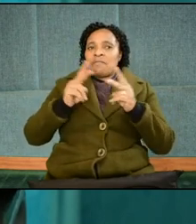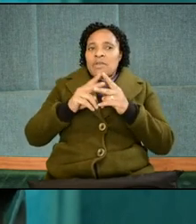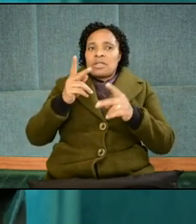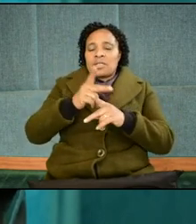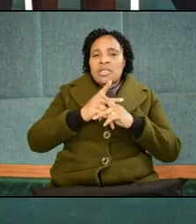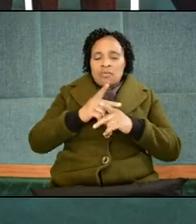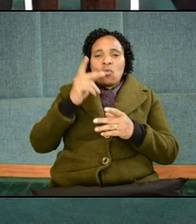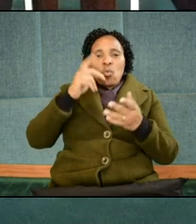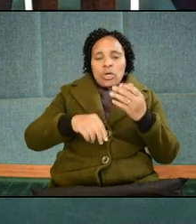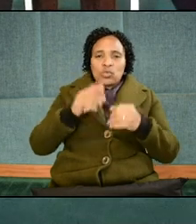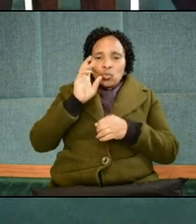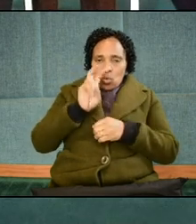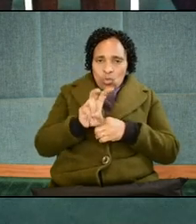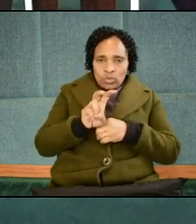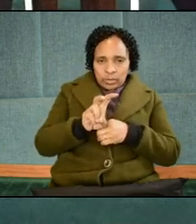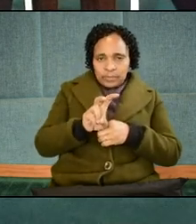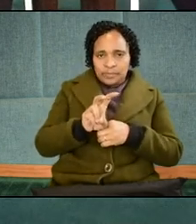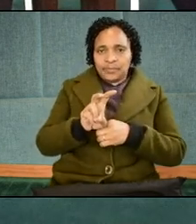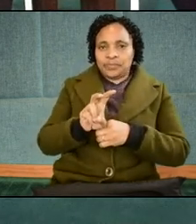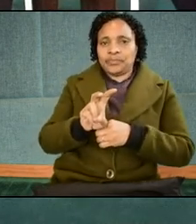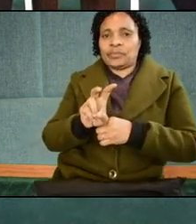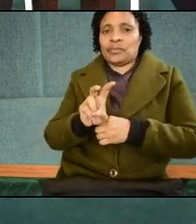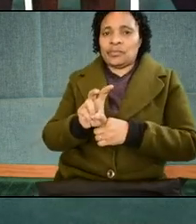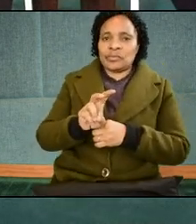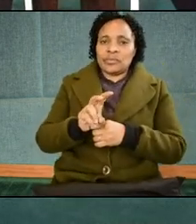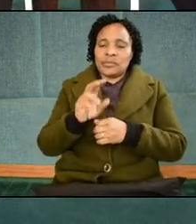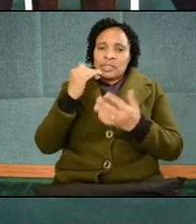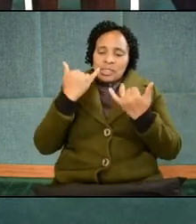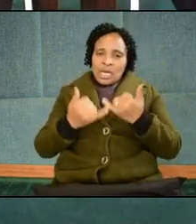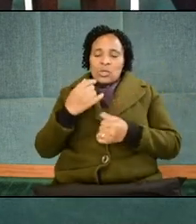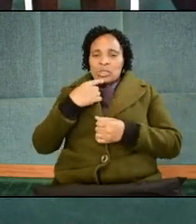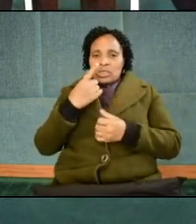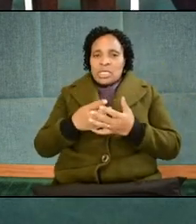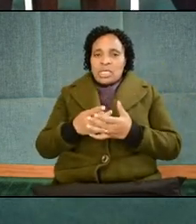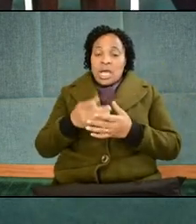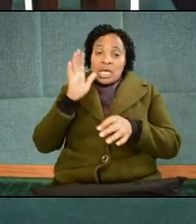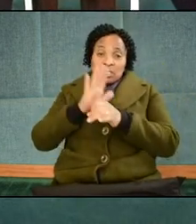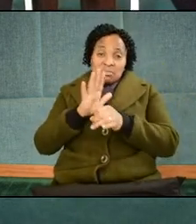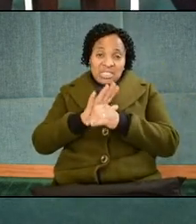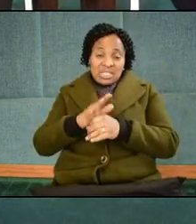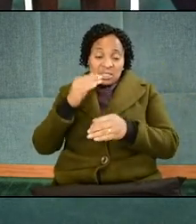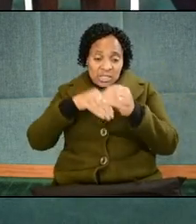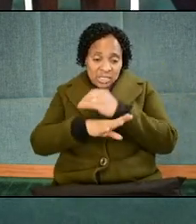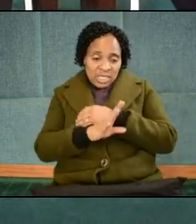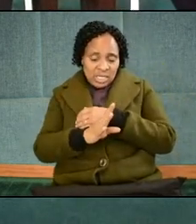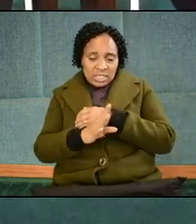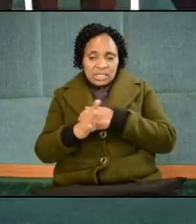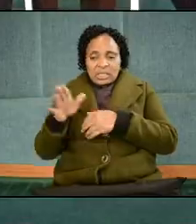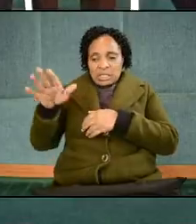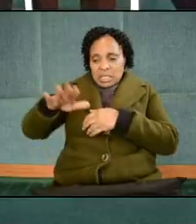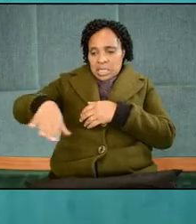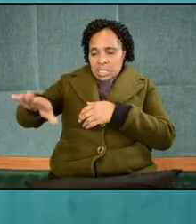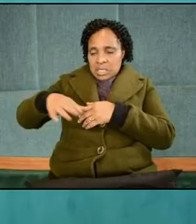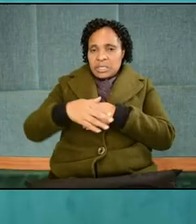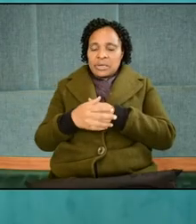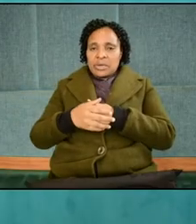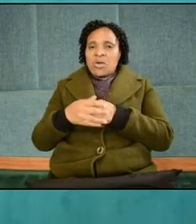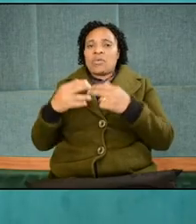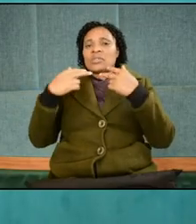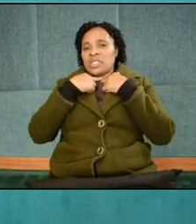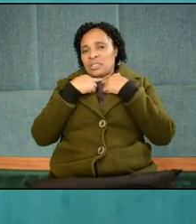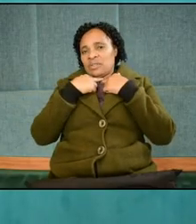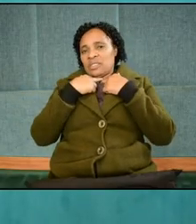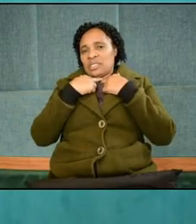we watch. In essence, we would say that as much as, yes, it's entering a yoke of bondage,